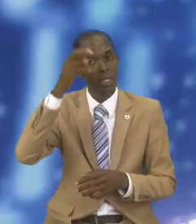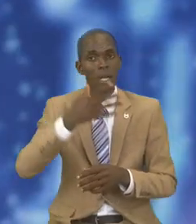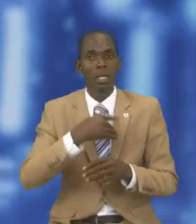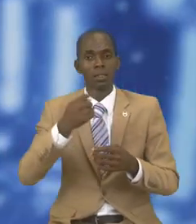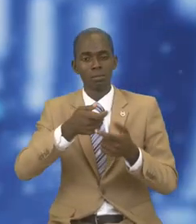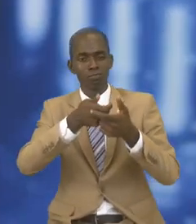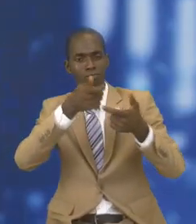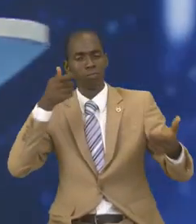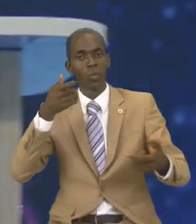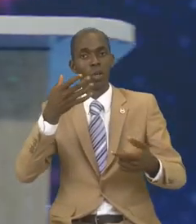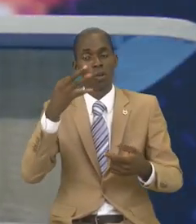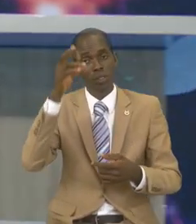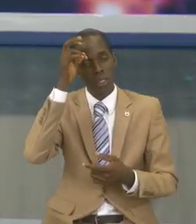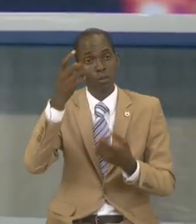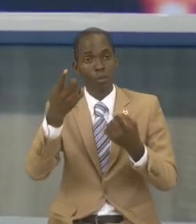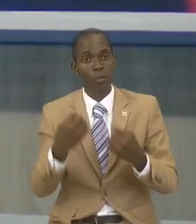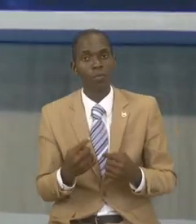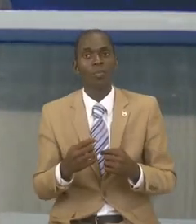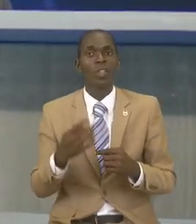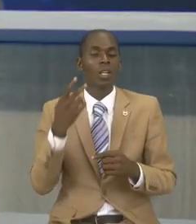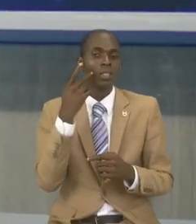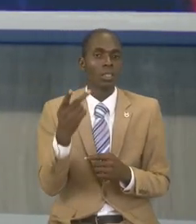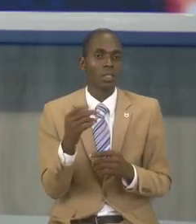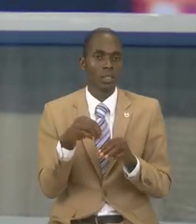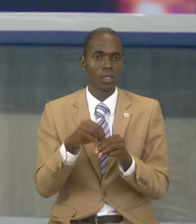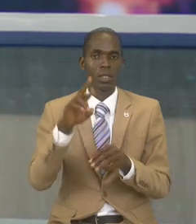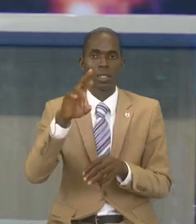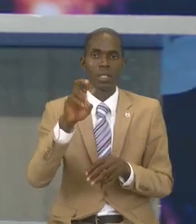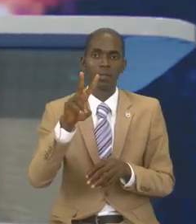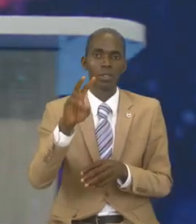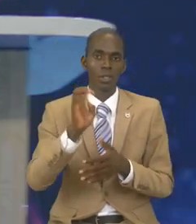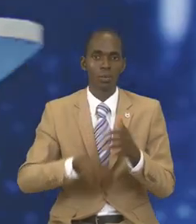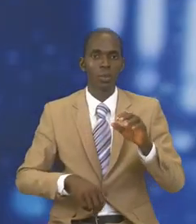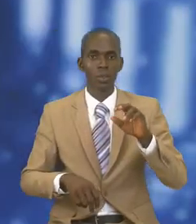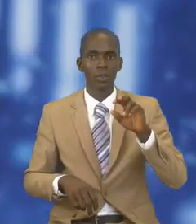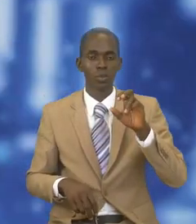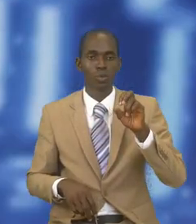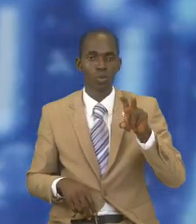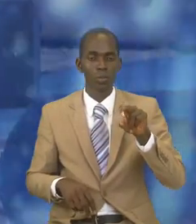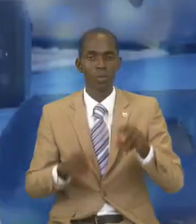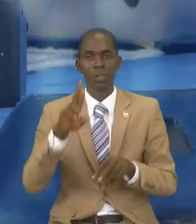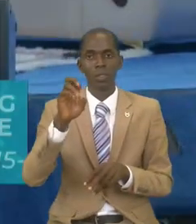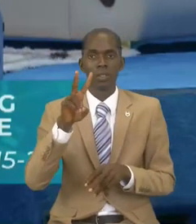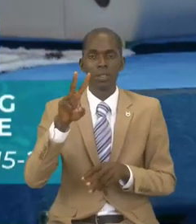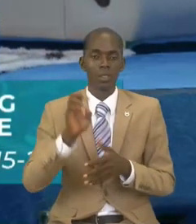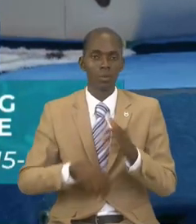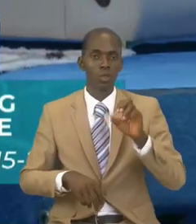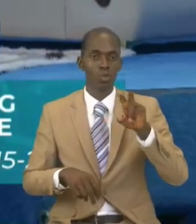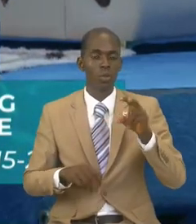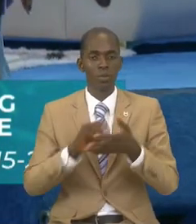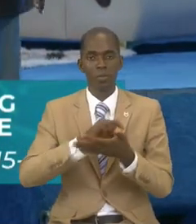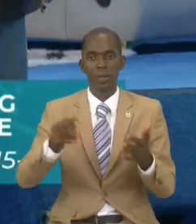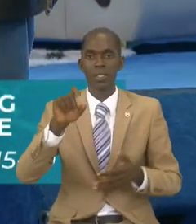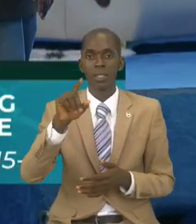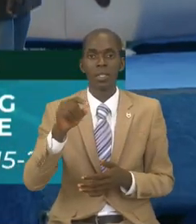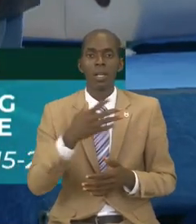the scripture of truth. Revelation chapter 12, I'm reading there from verse 11. Revelation chapter 12, verse 11,